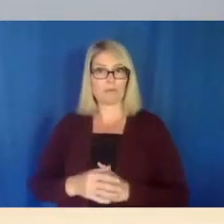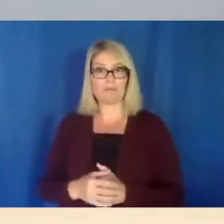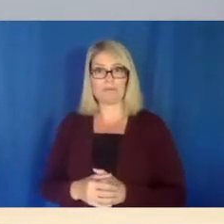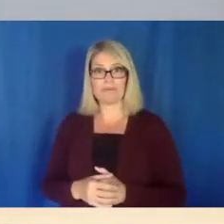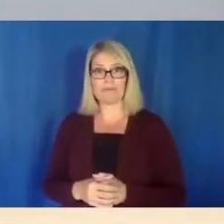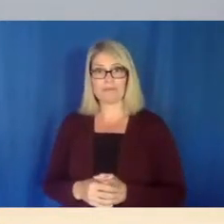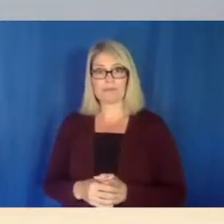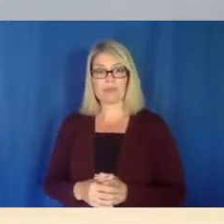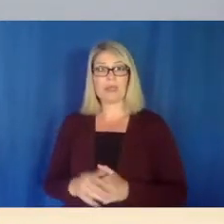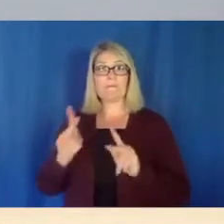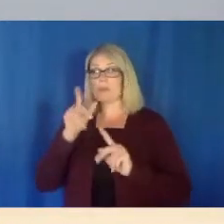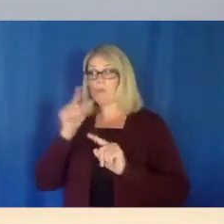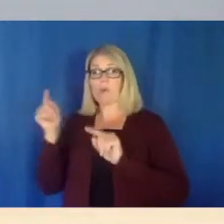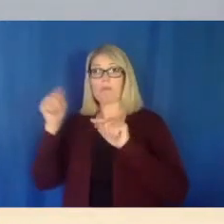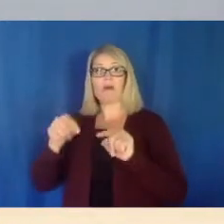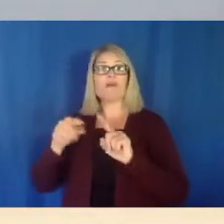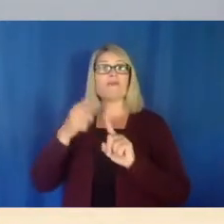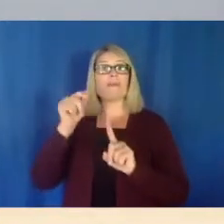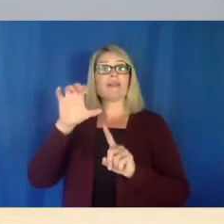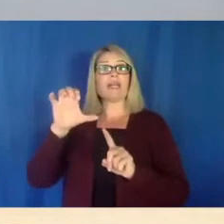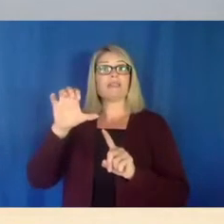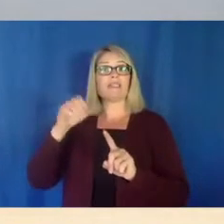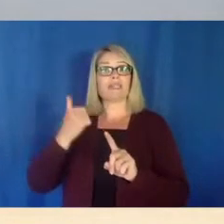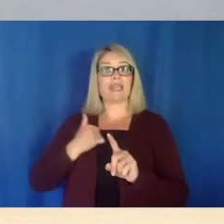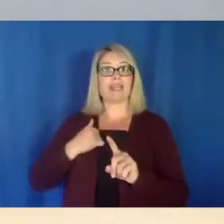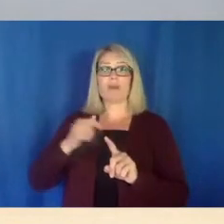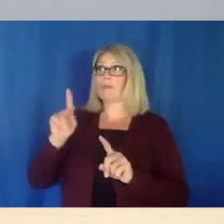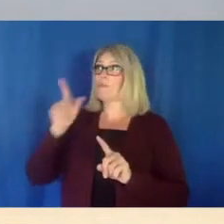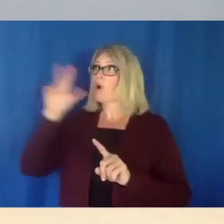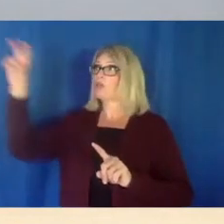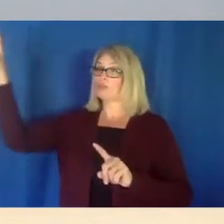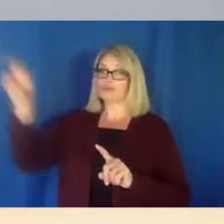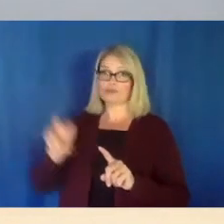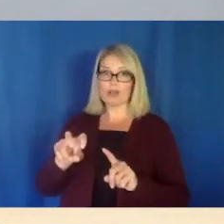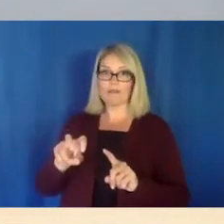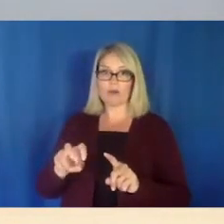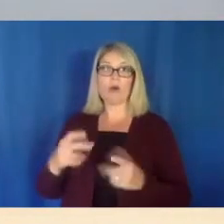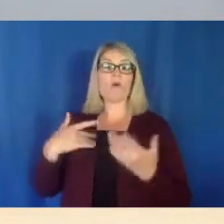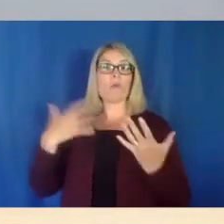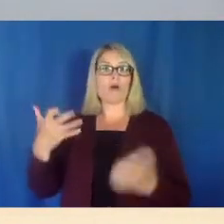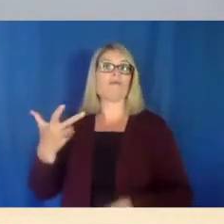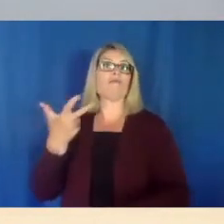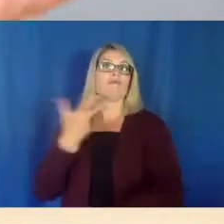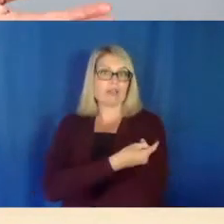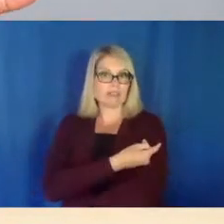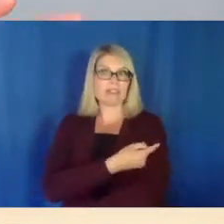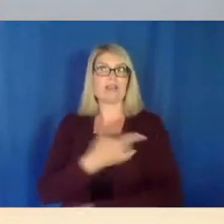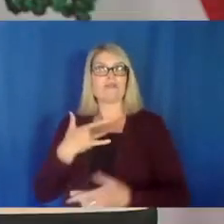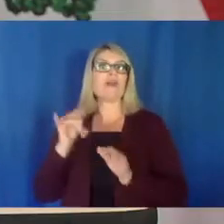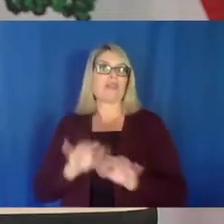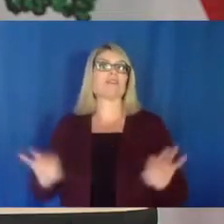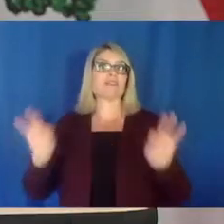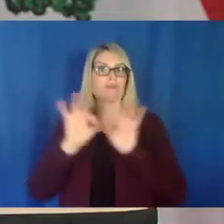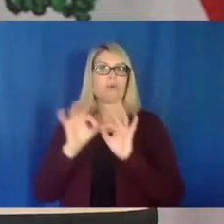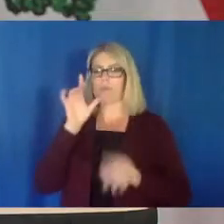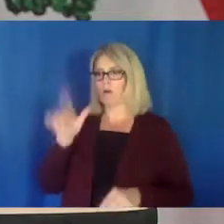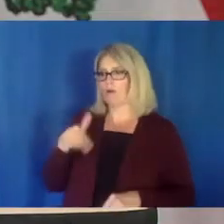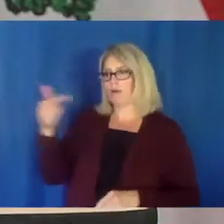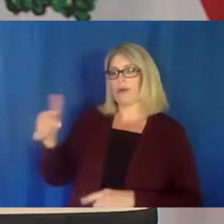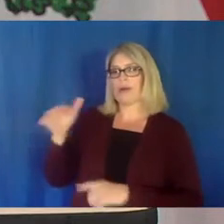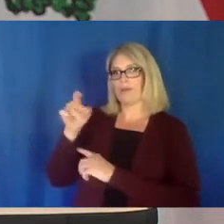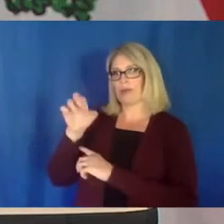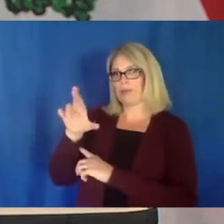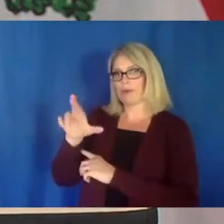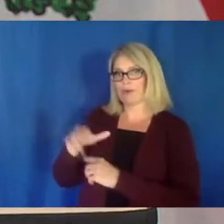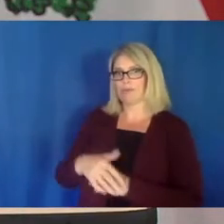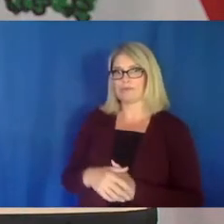who are coming in from outside Atlantic Canada with wanting vaccination status, and that's important. So maybe I'll leave it there and let you add.